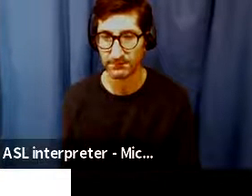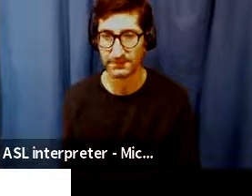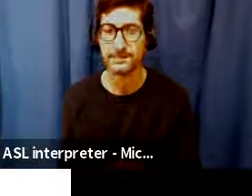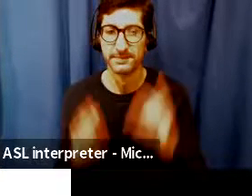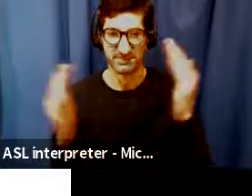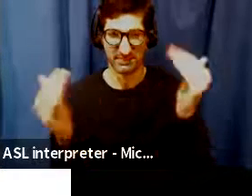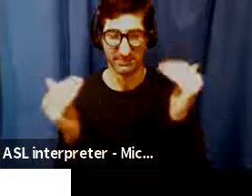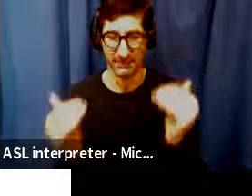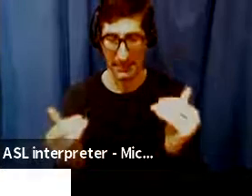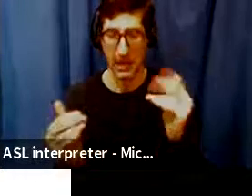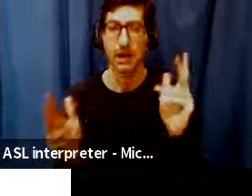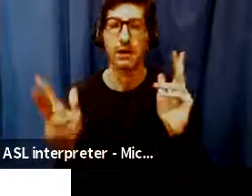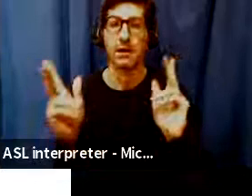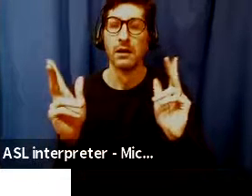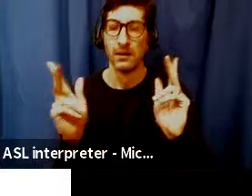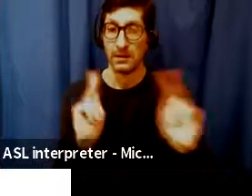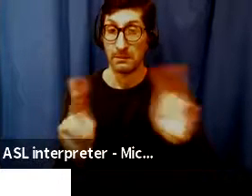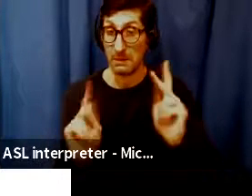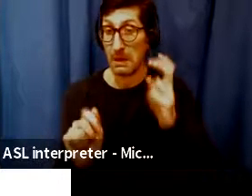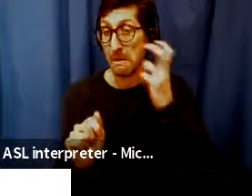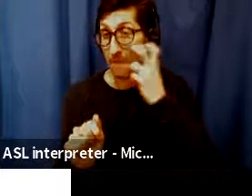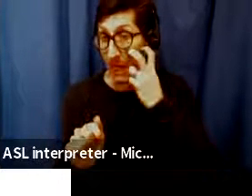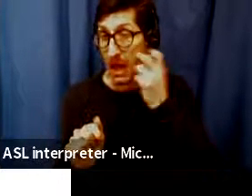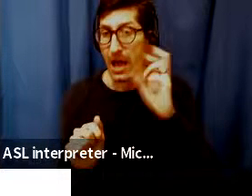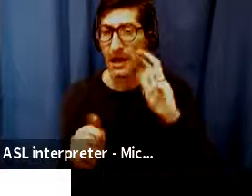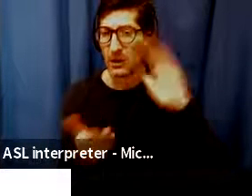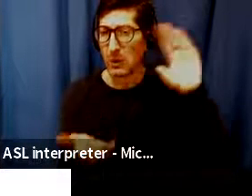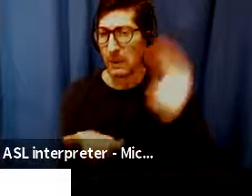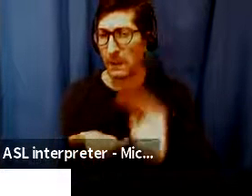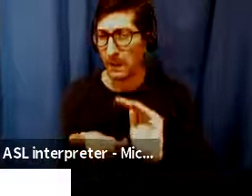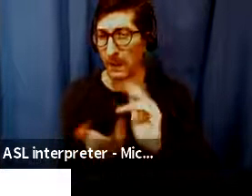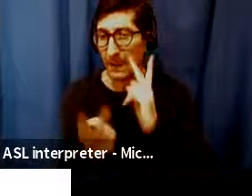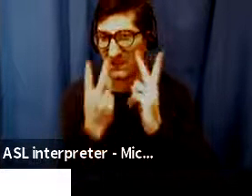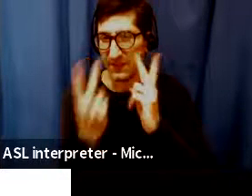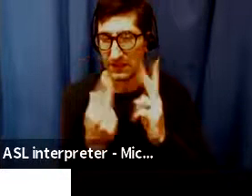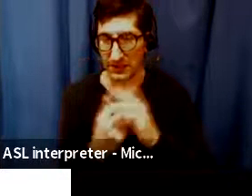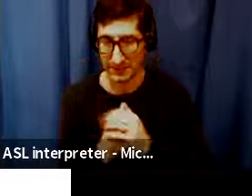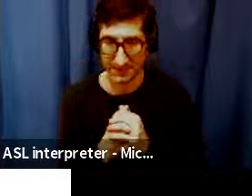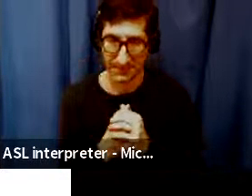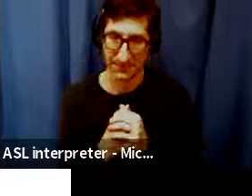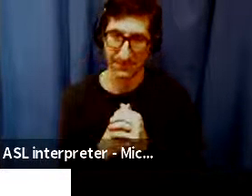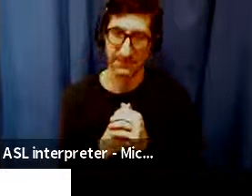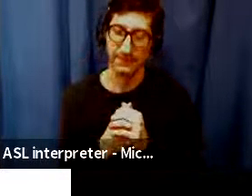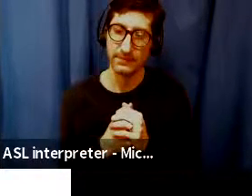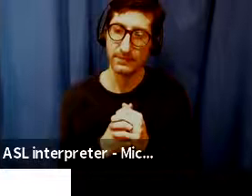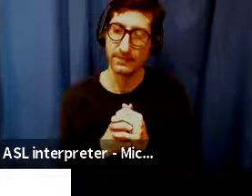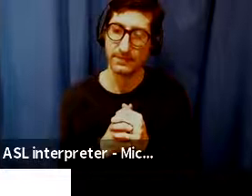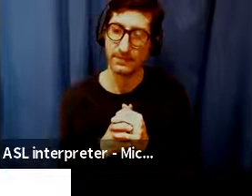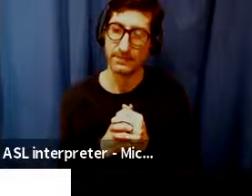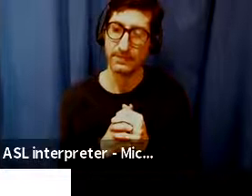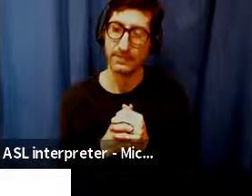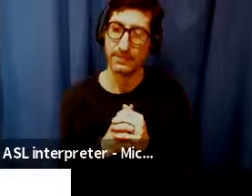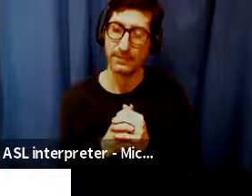Moving on to people who are blind or have low vision, um, people may access